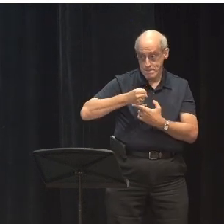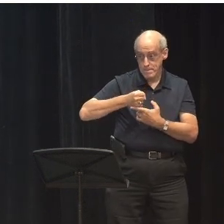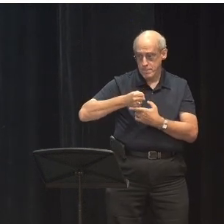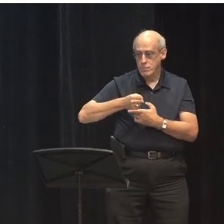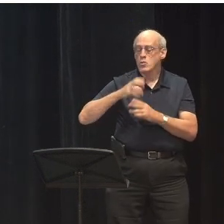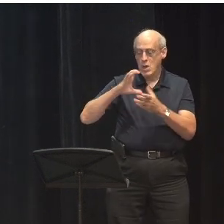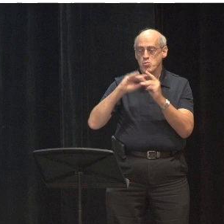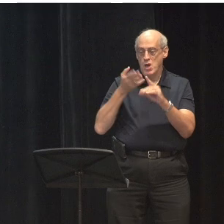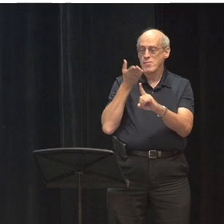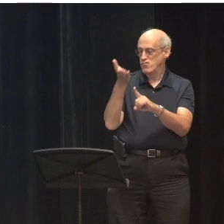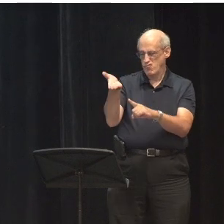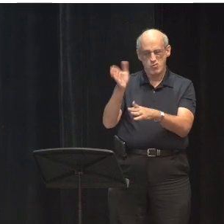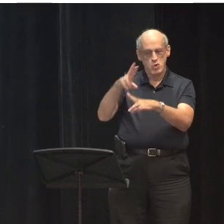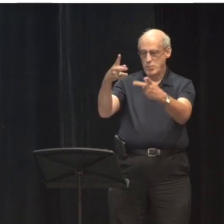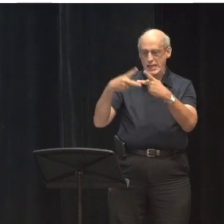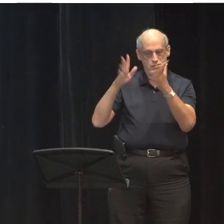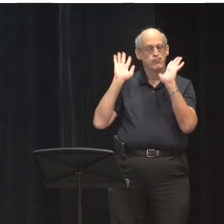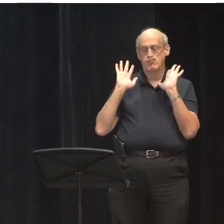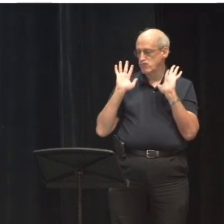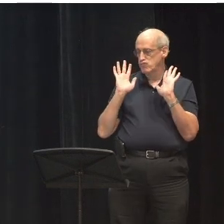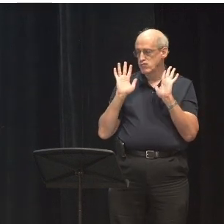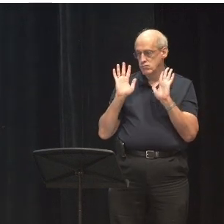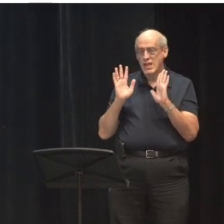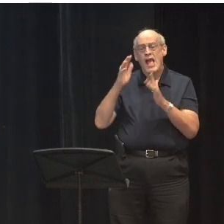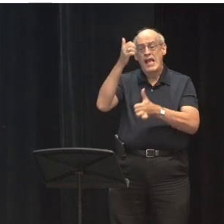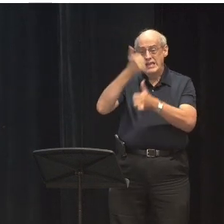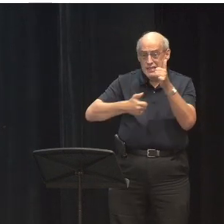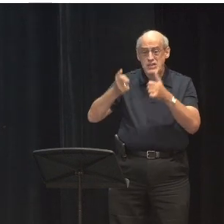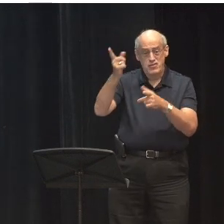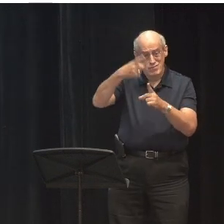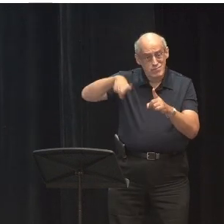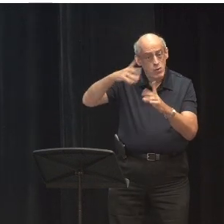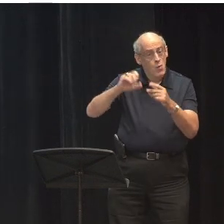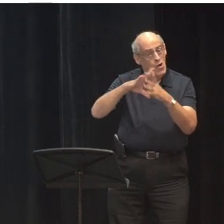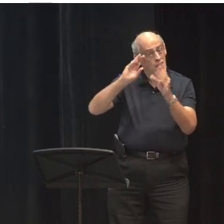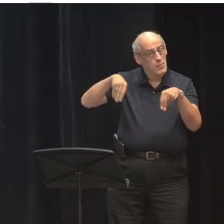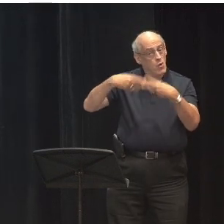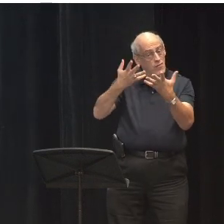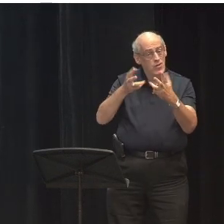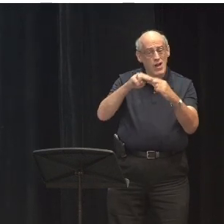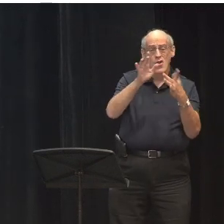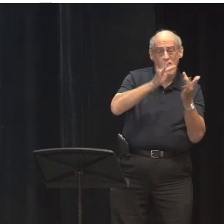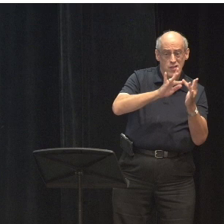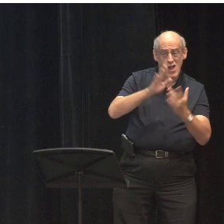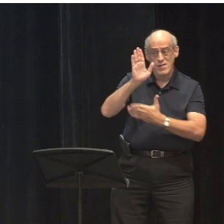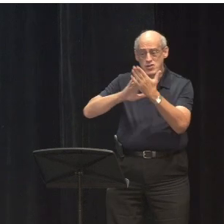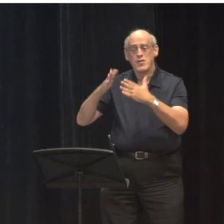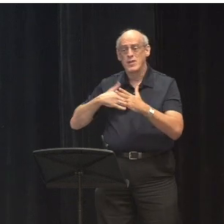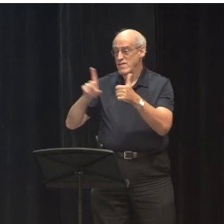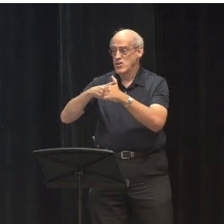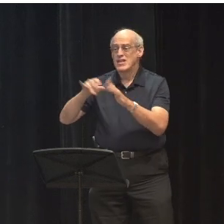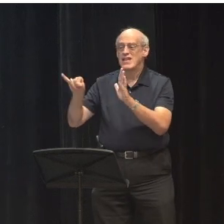and you can provide your comment. We'd ask each commenter, whether you're online or you're in person, to